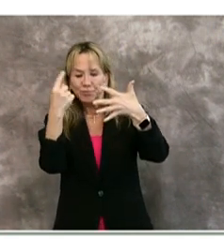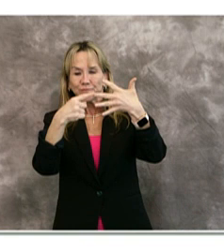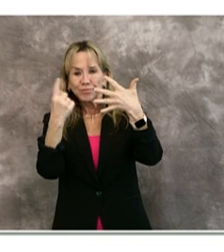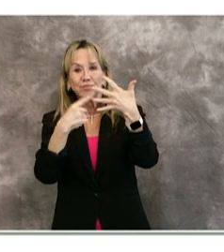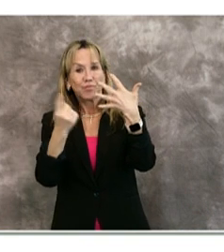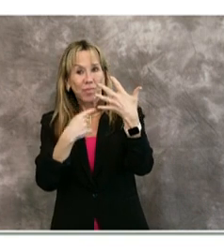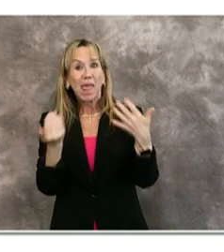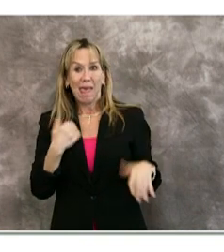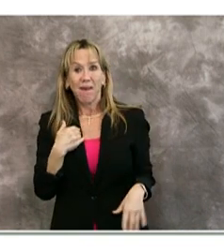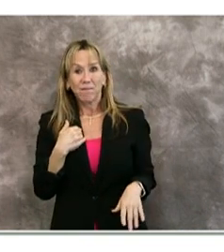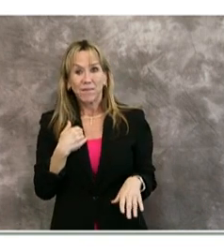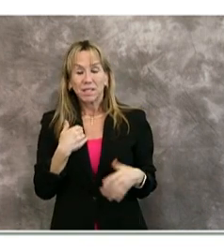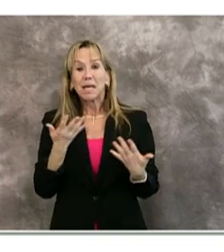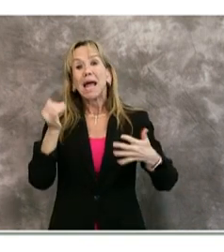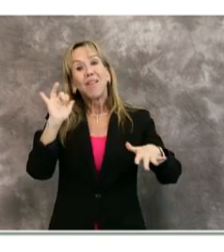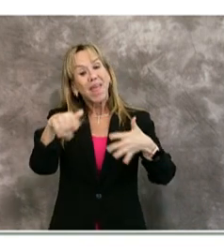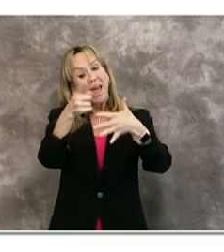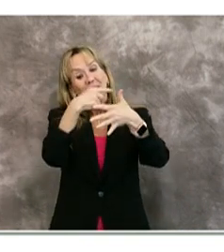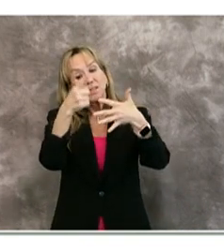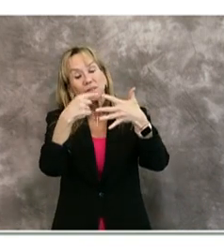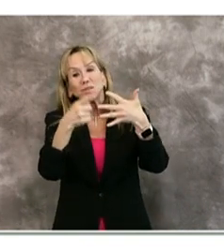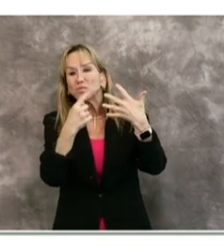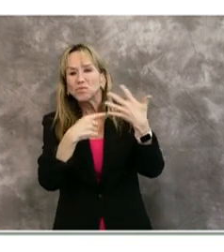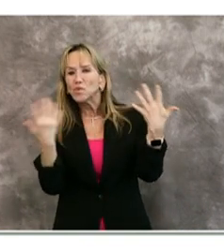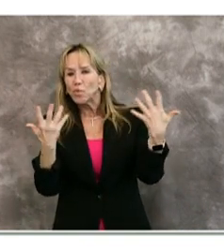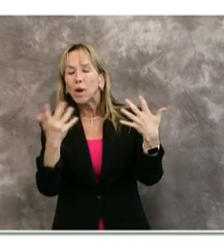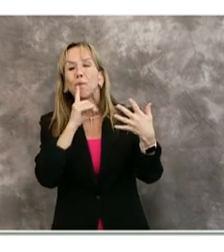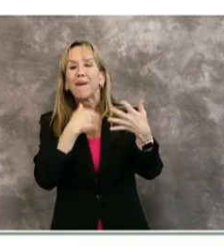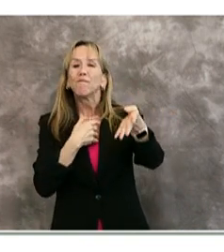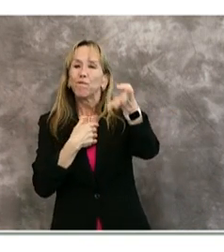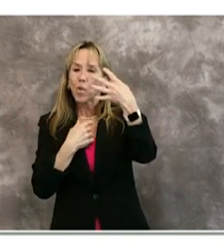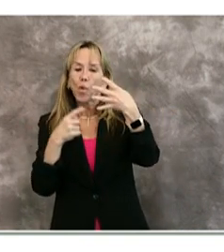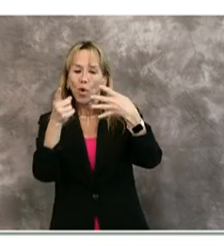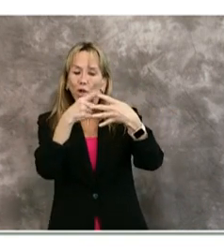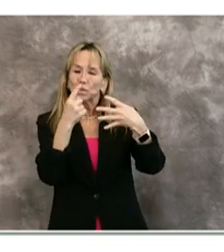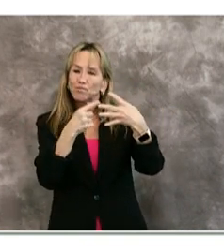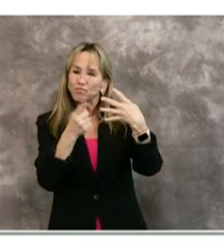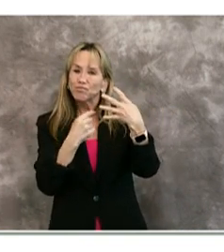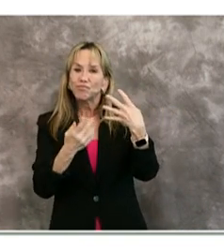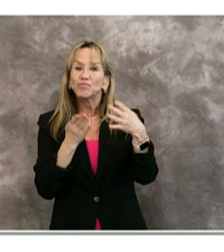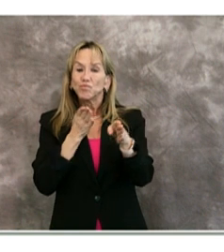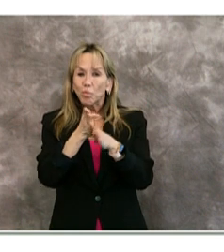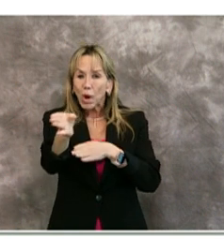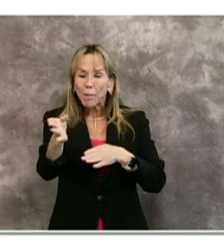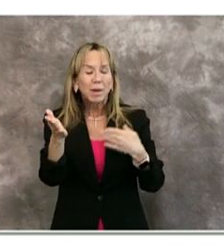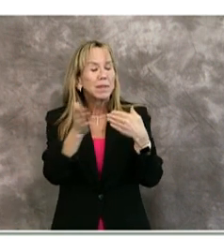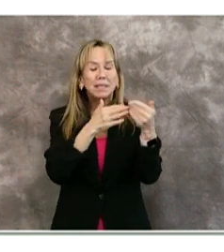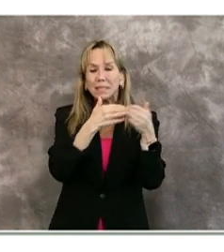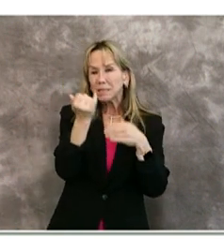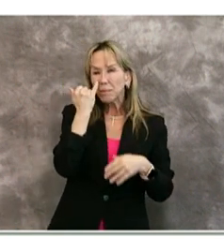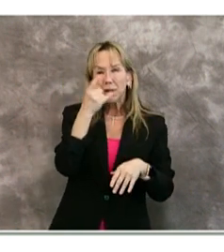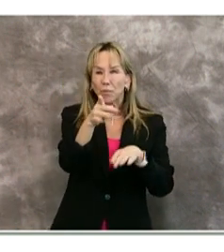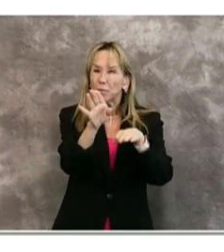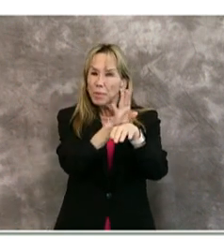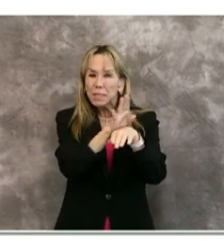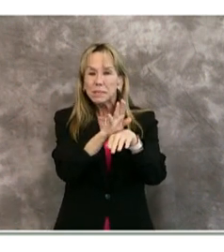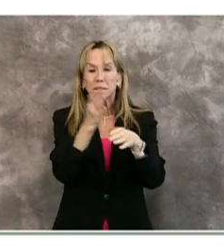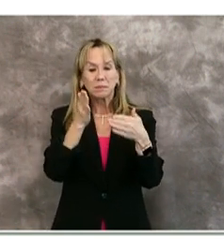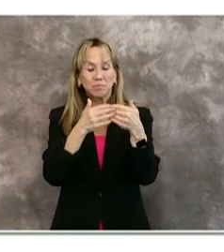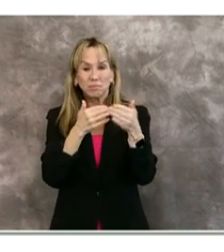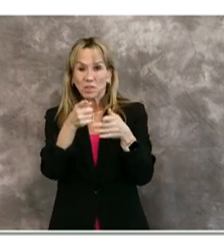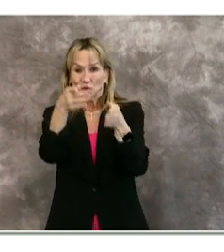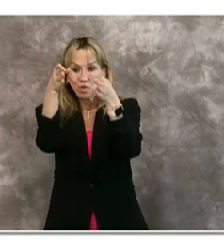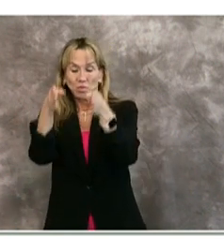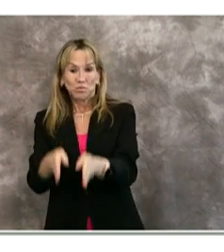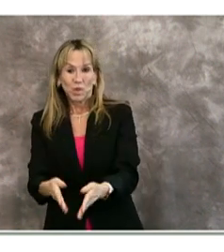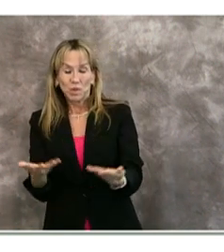And these parameters are strategies. There are 4 primary strategies, whether you're a business or an individual. Those